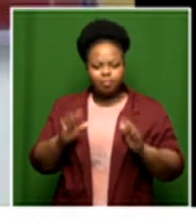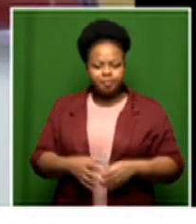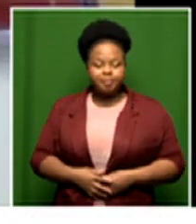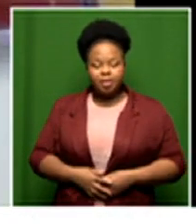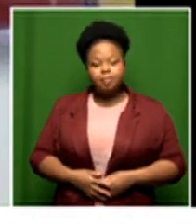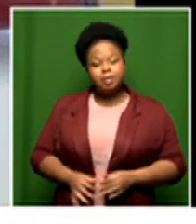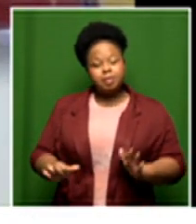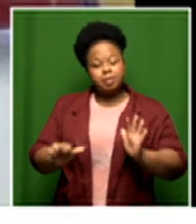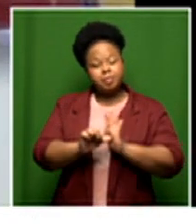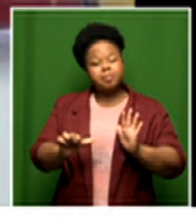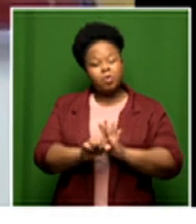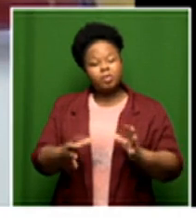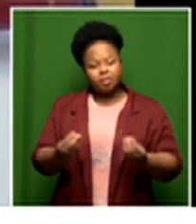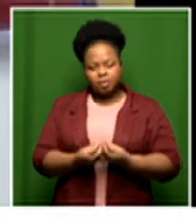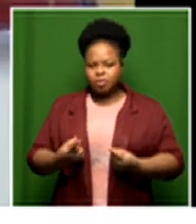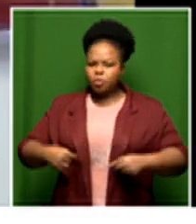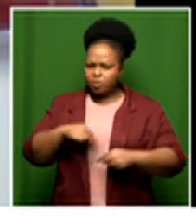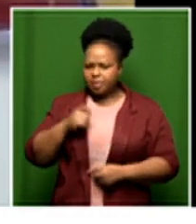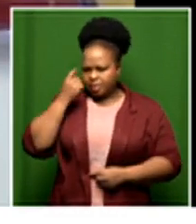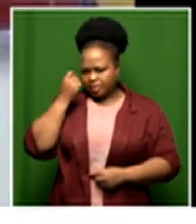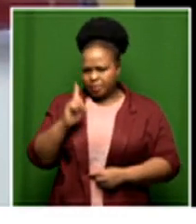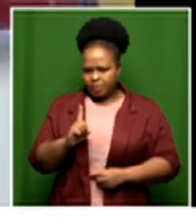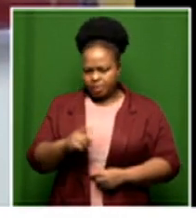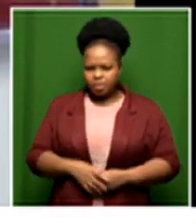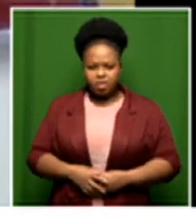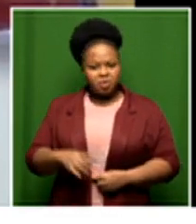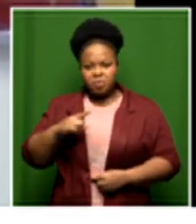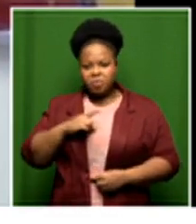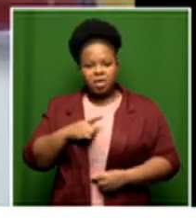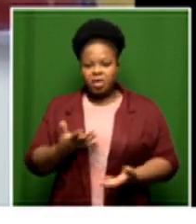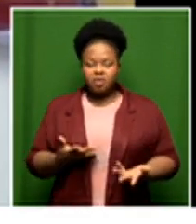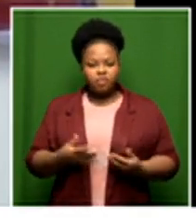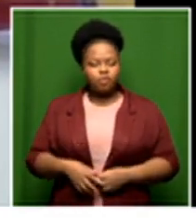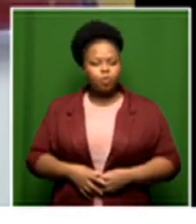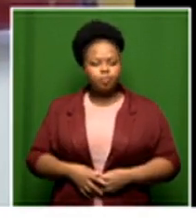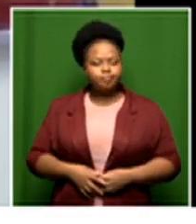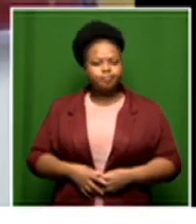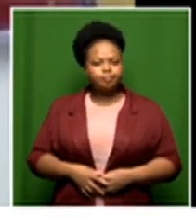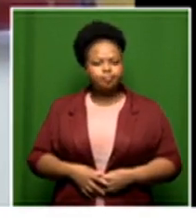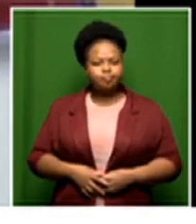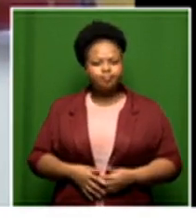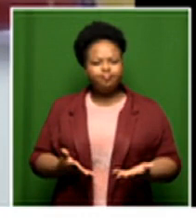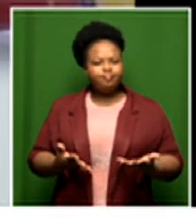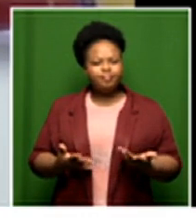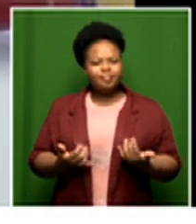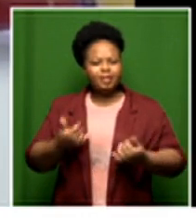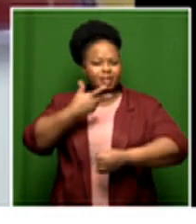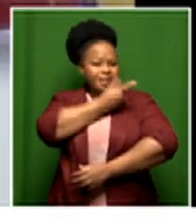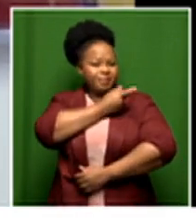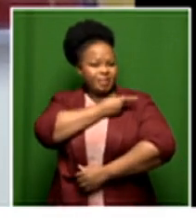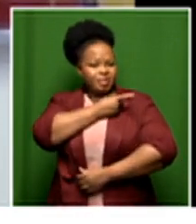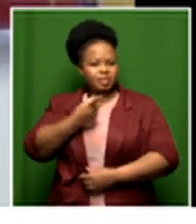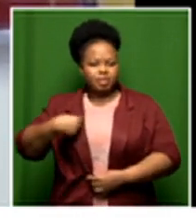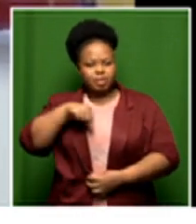the most important things to understand is currently we don't have a national rollout. And the vaccines that